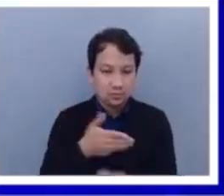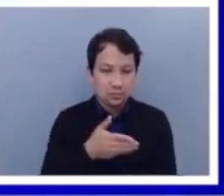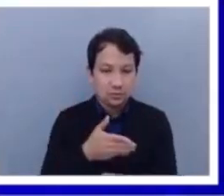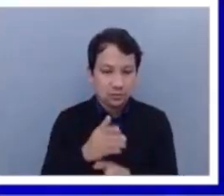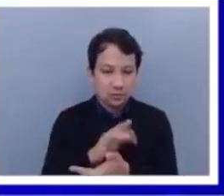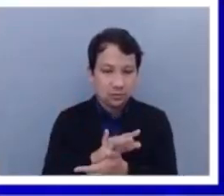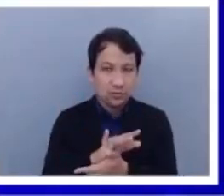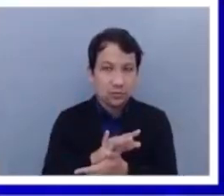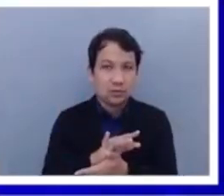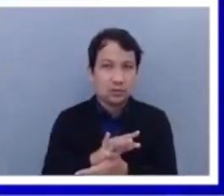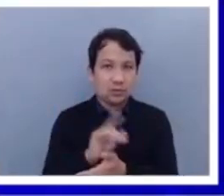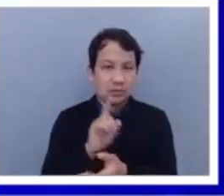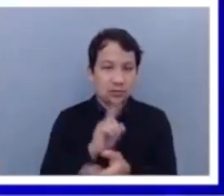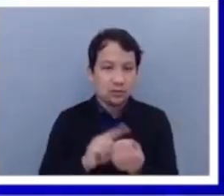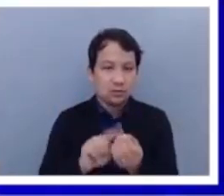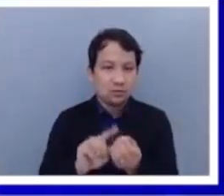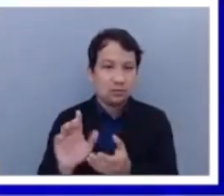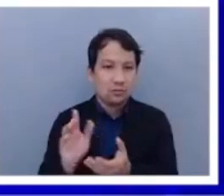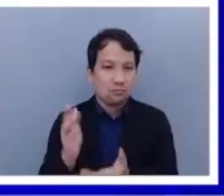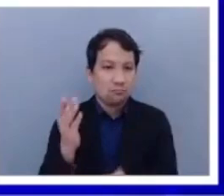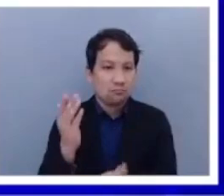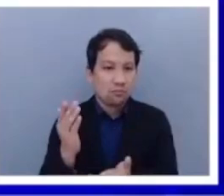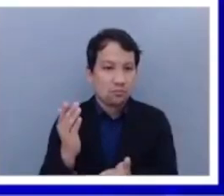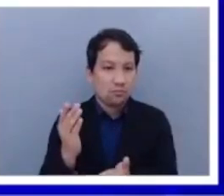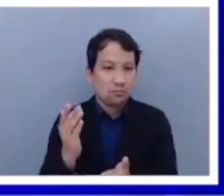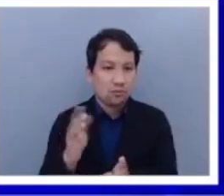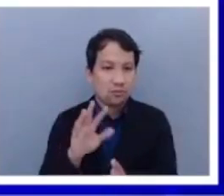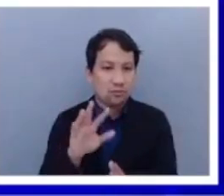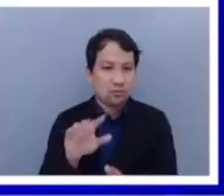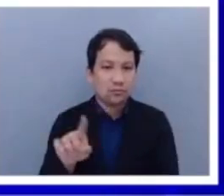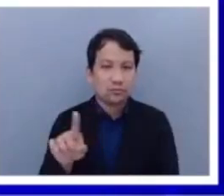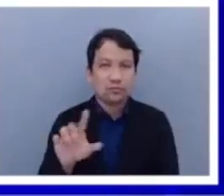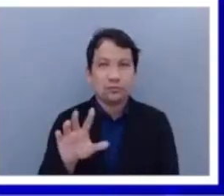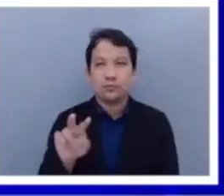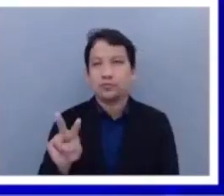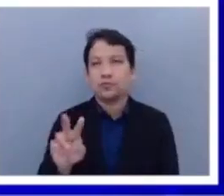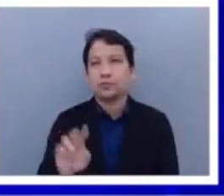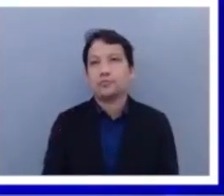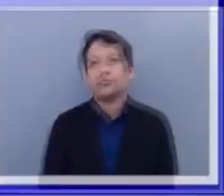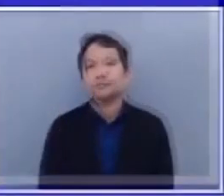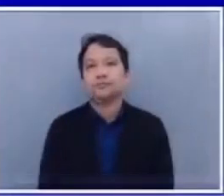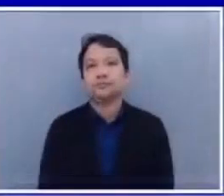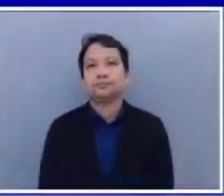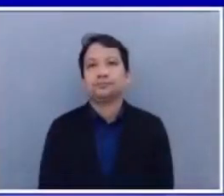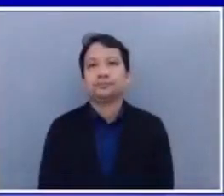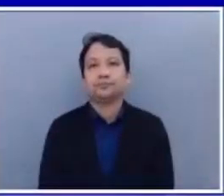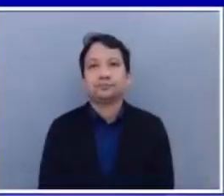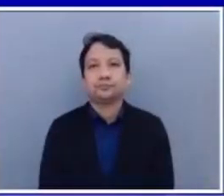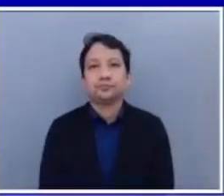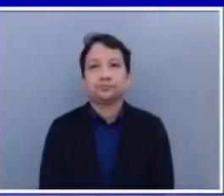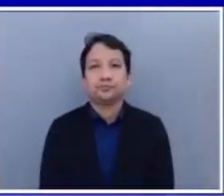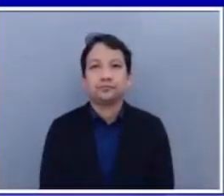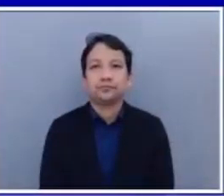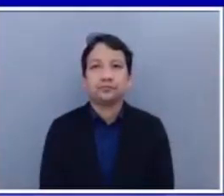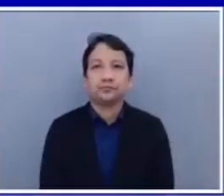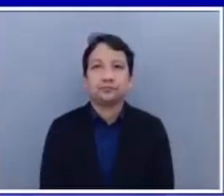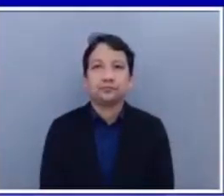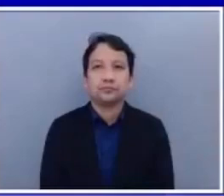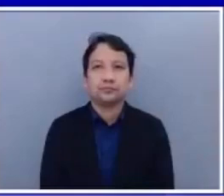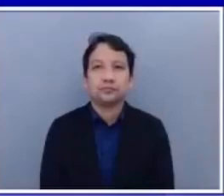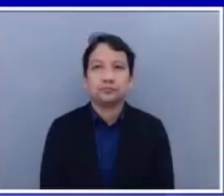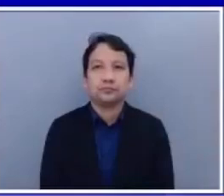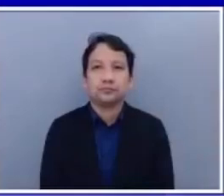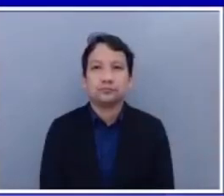is just between 5.1 and 5.2. Thank you. Thank you po, Yusek. We have a live question